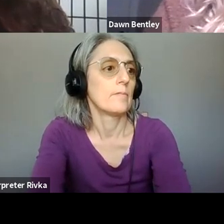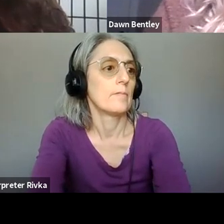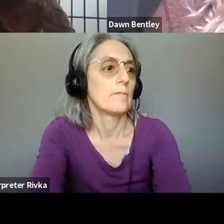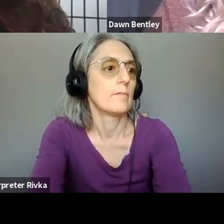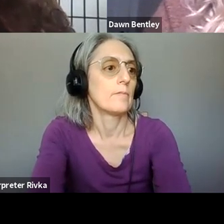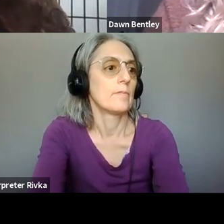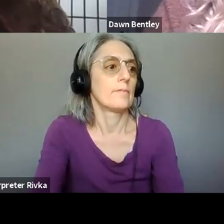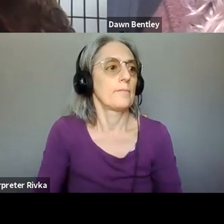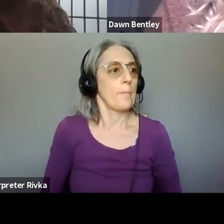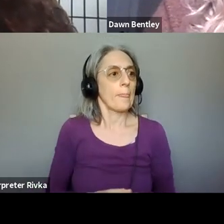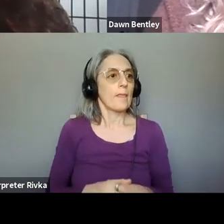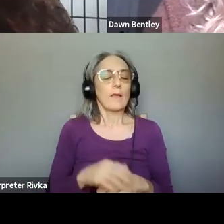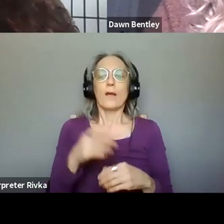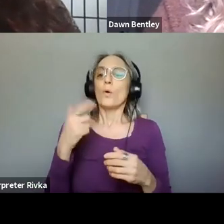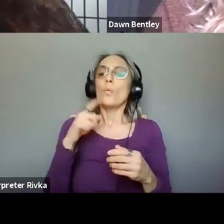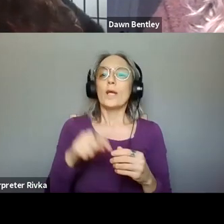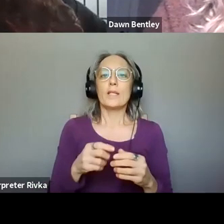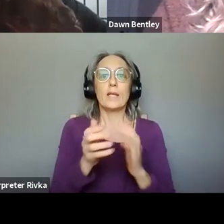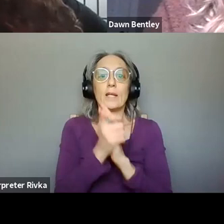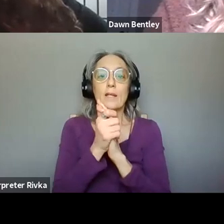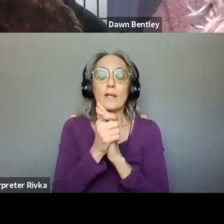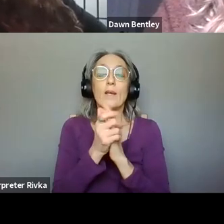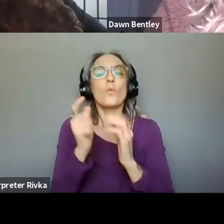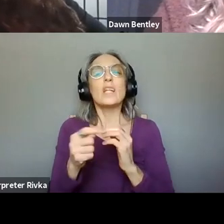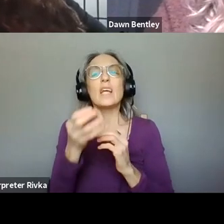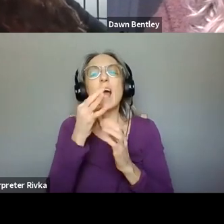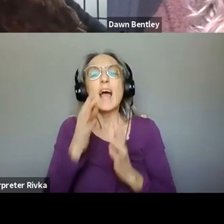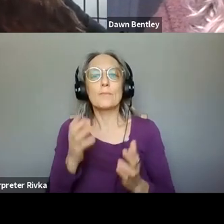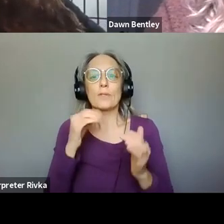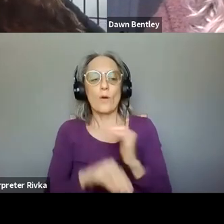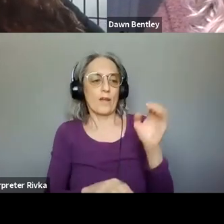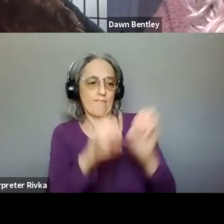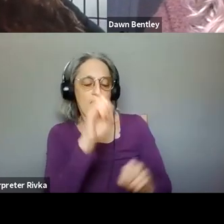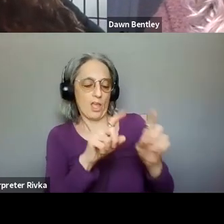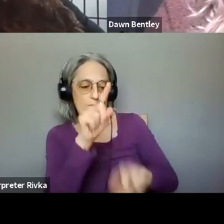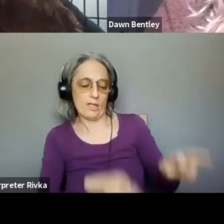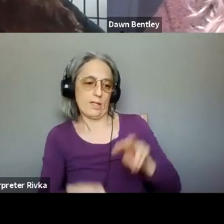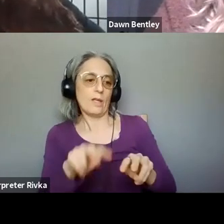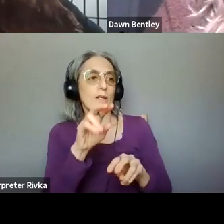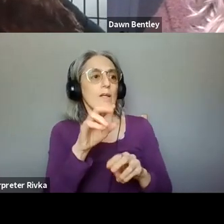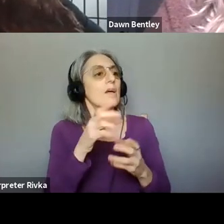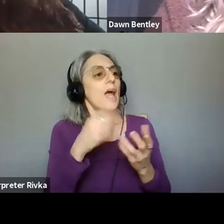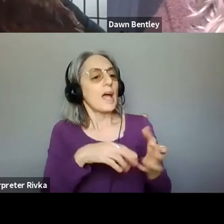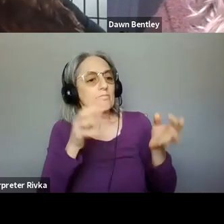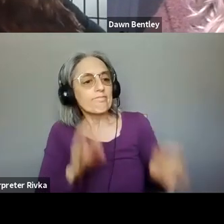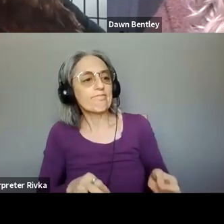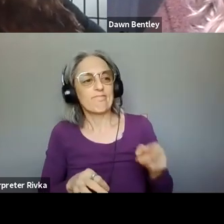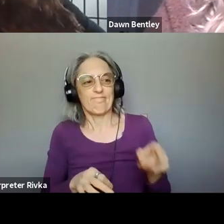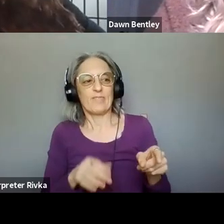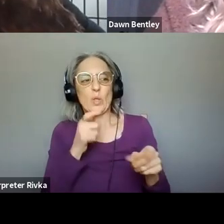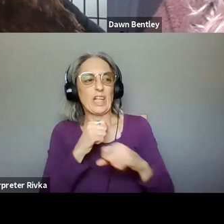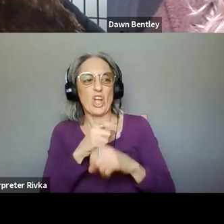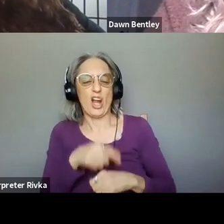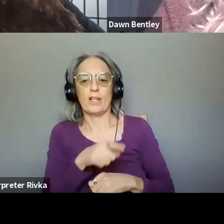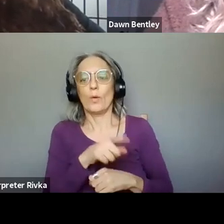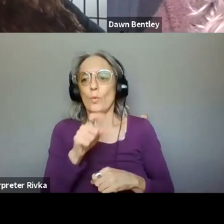need basically an expert evaluation that some expert believes this guardianship is not necessary. We just